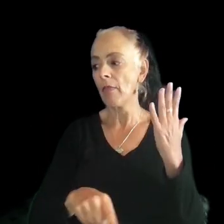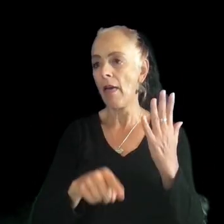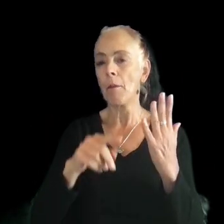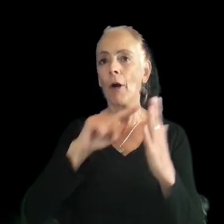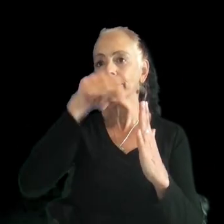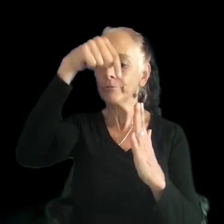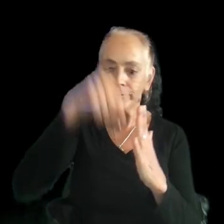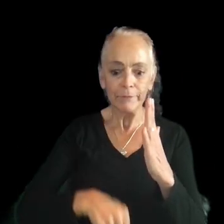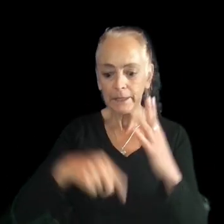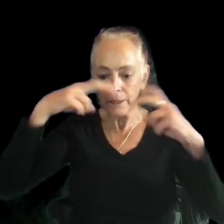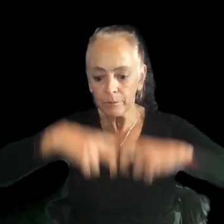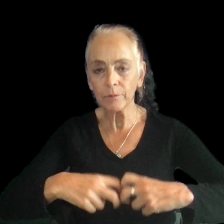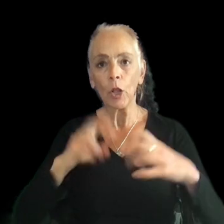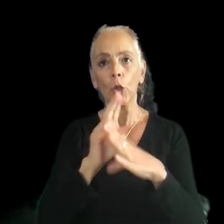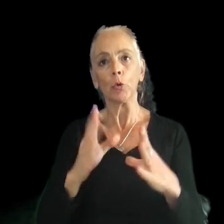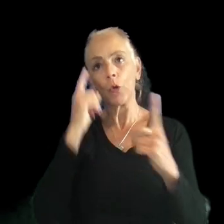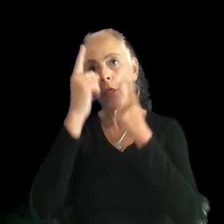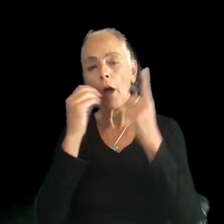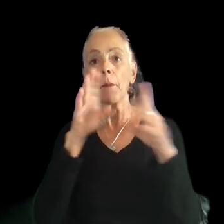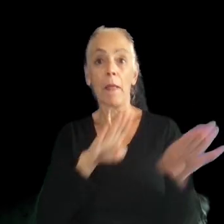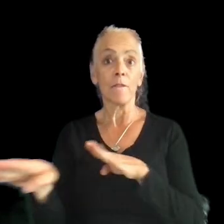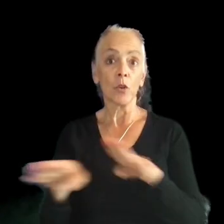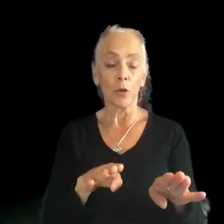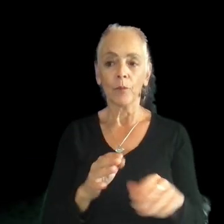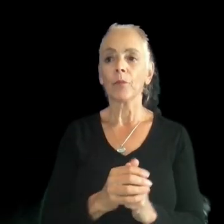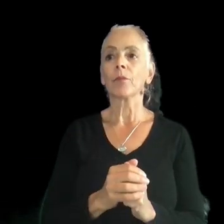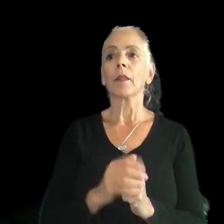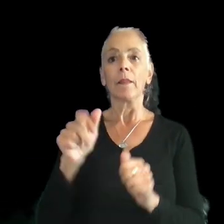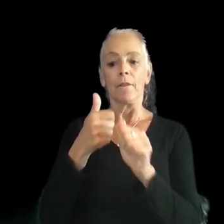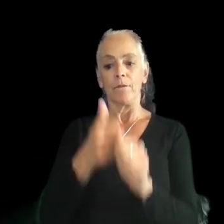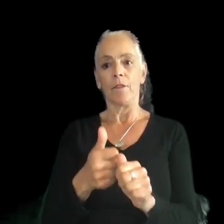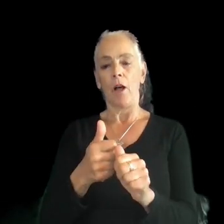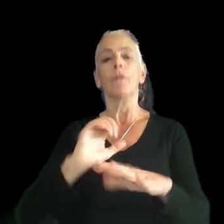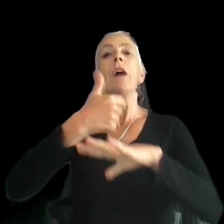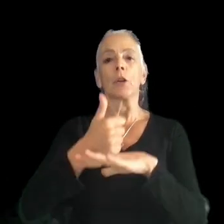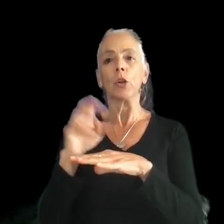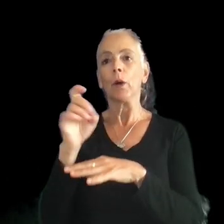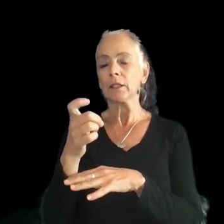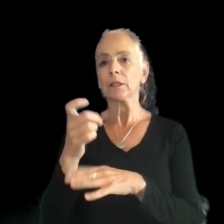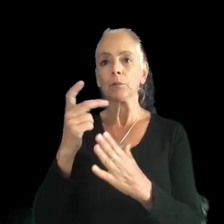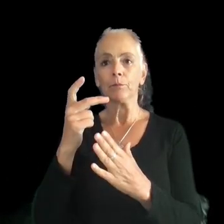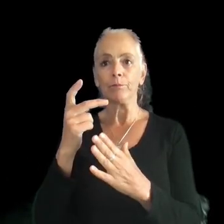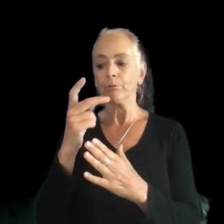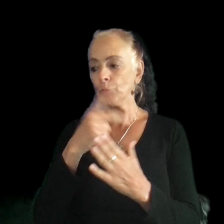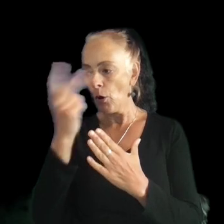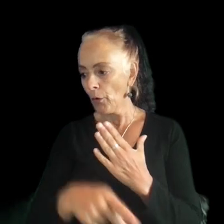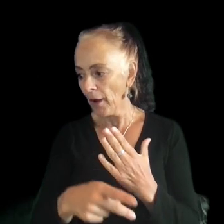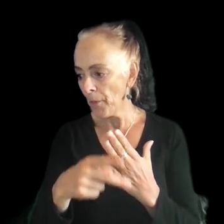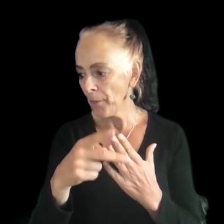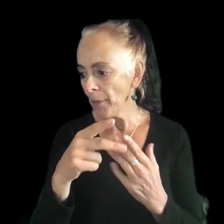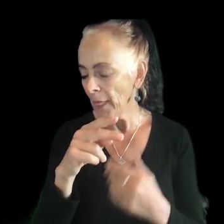deep into user uh thought and behavior he found a uxr program at ea and is currently leading the games